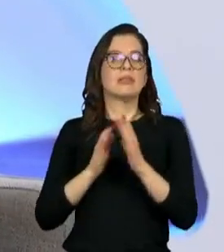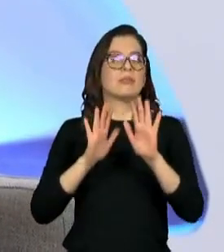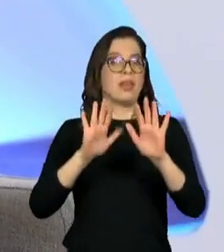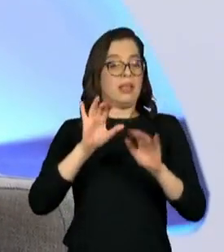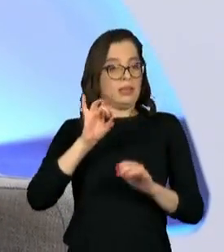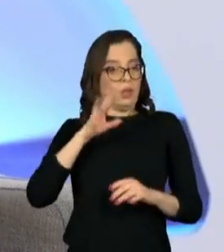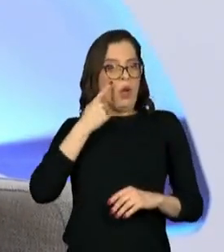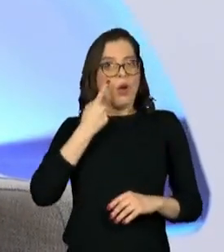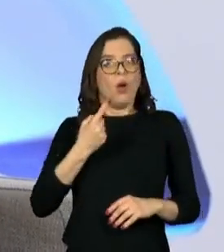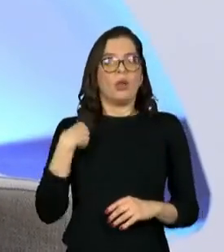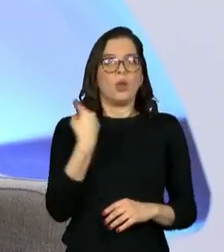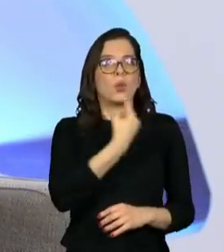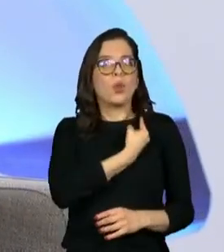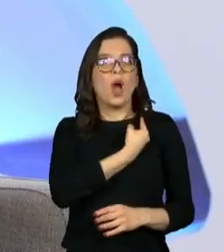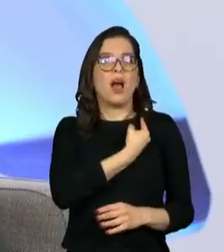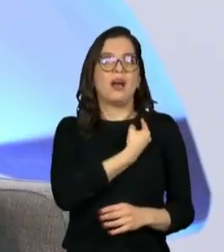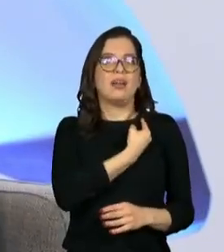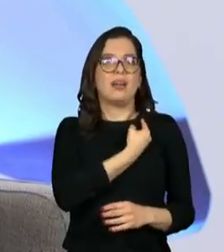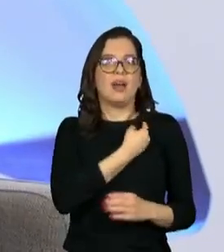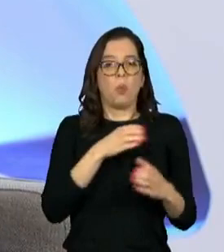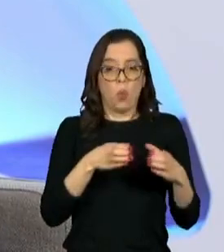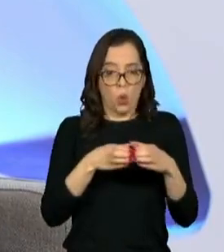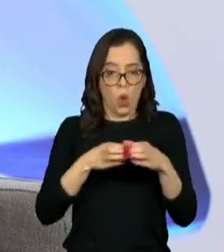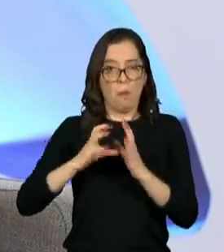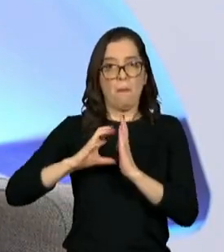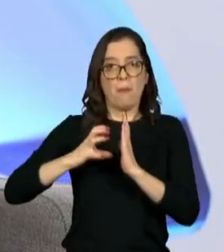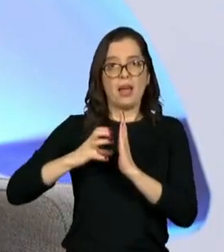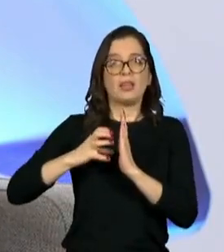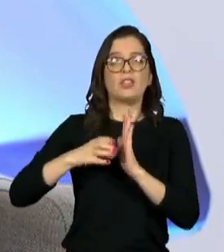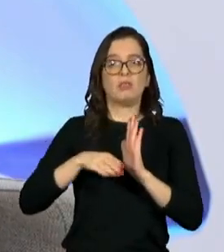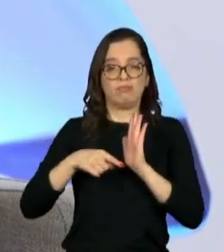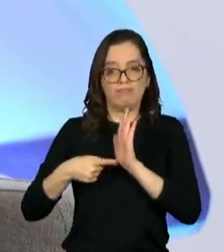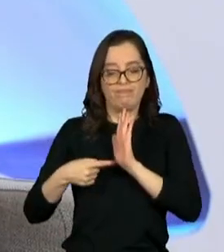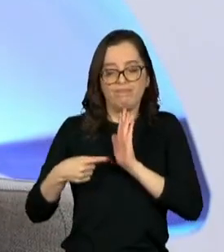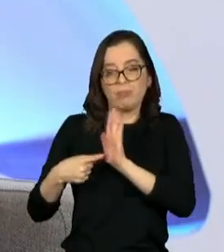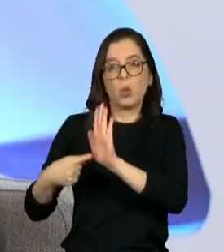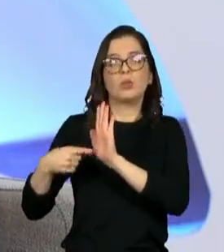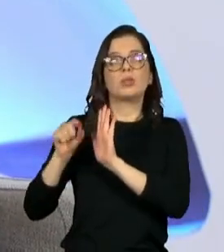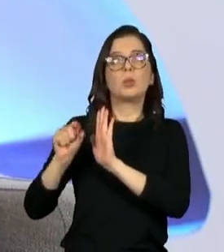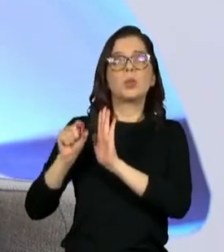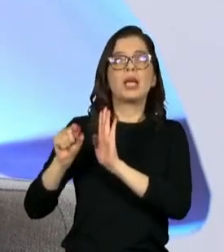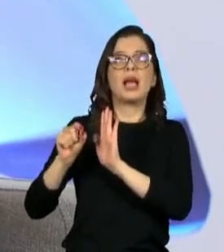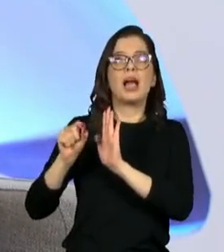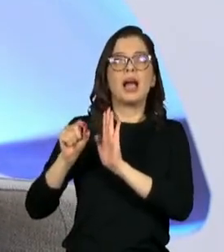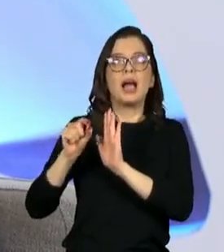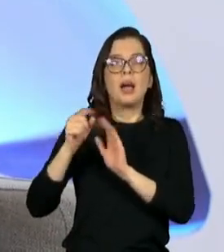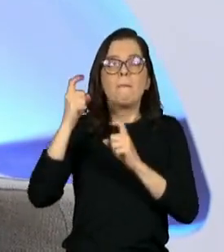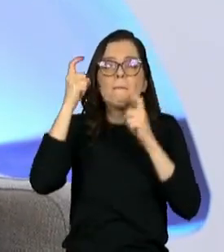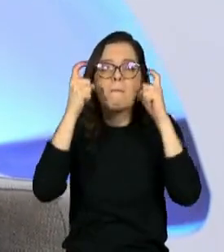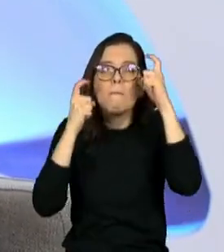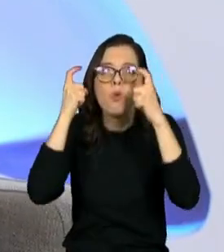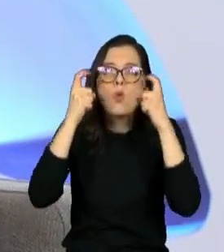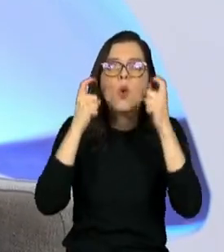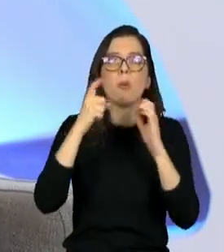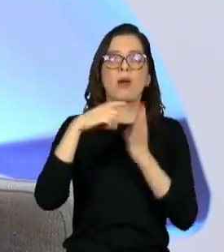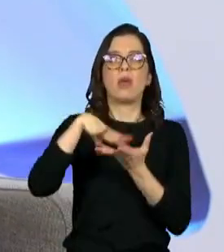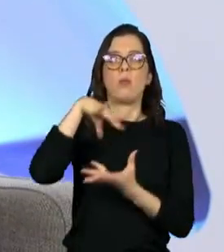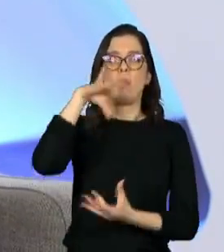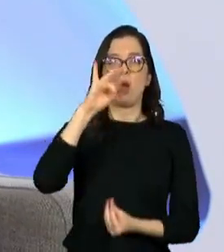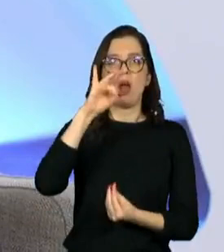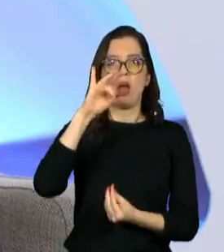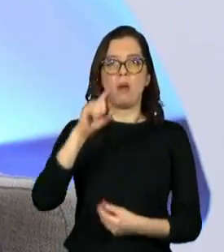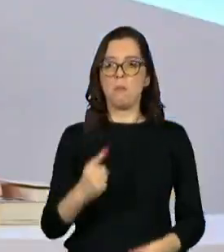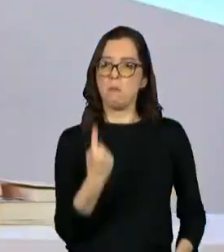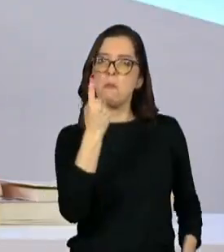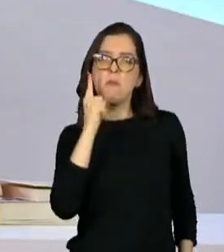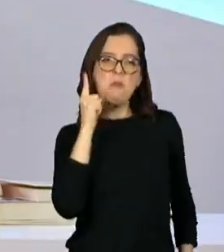not enough for those of us on the progressive side of politics or who worry about democratic norms to wag our